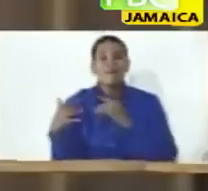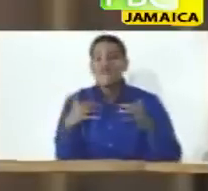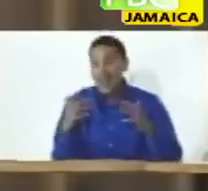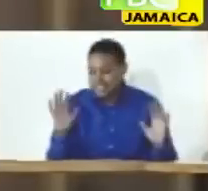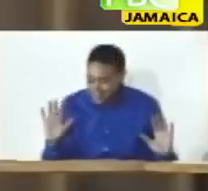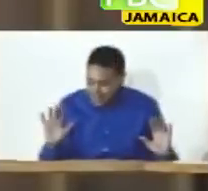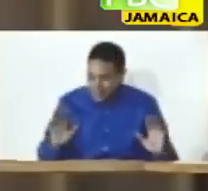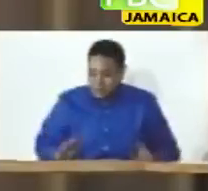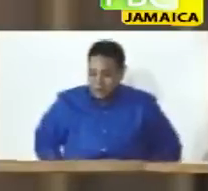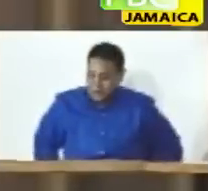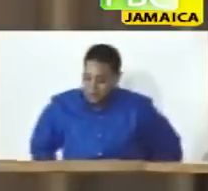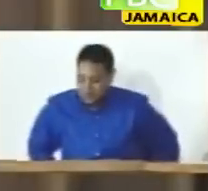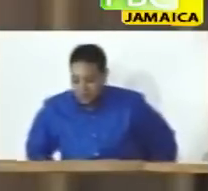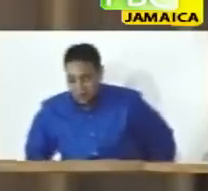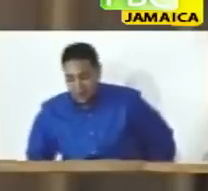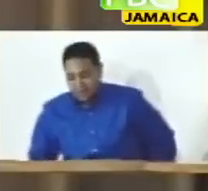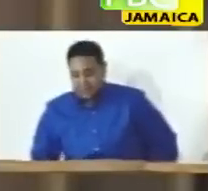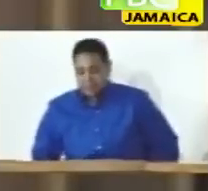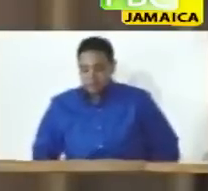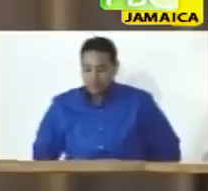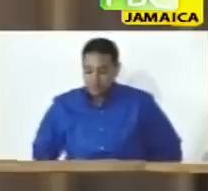violence.